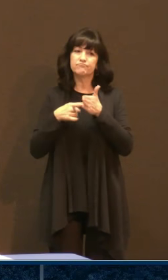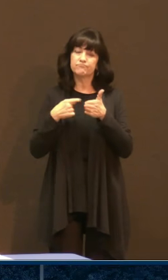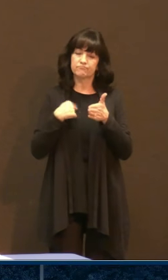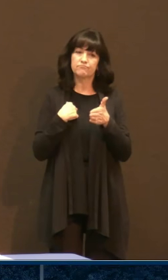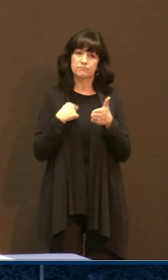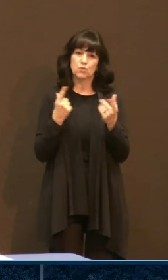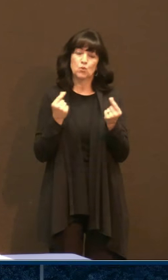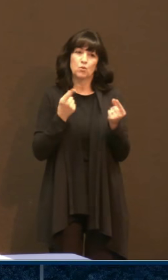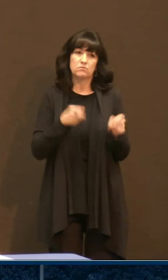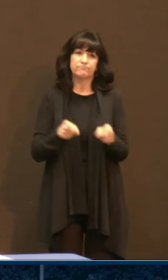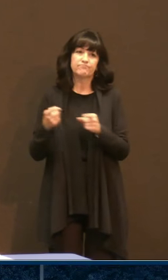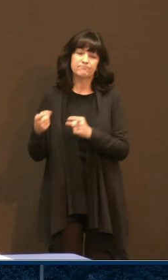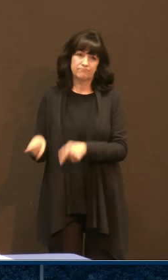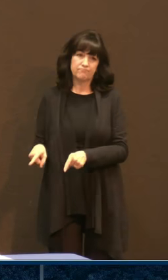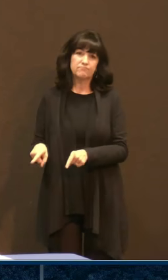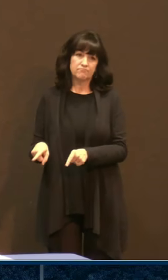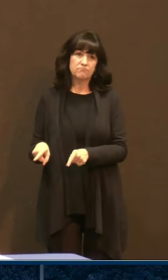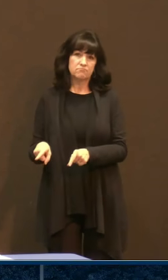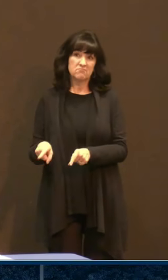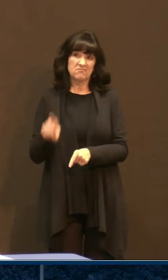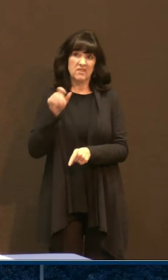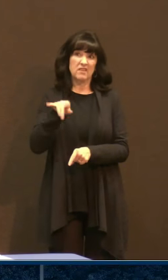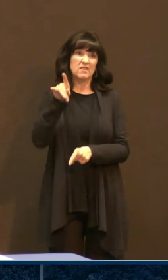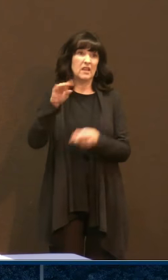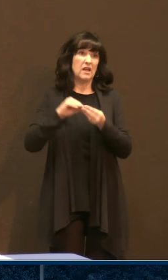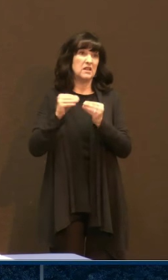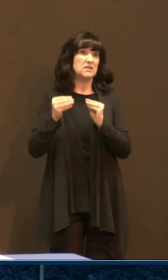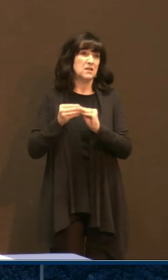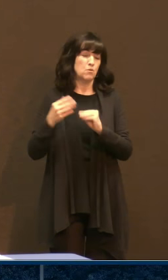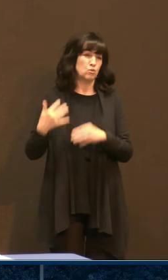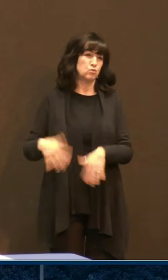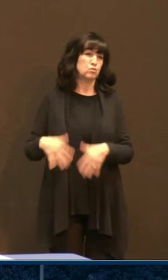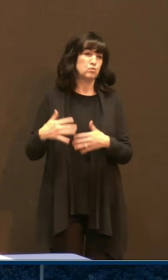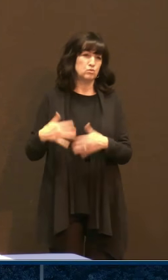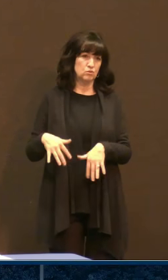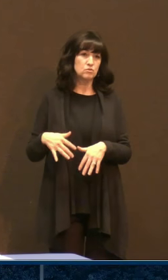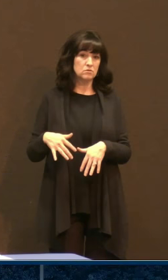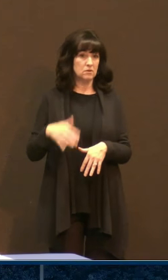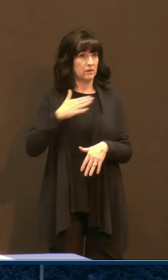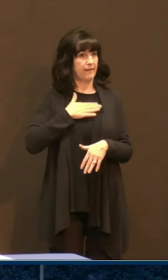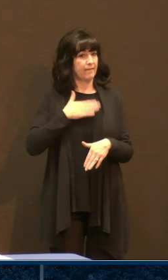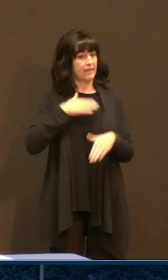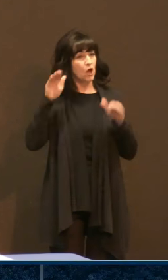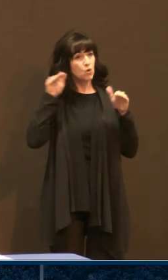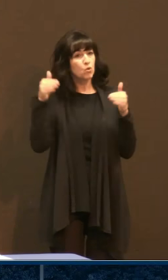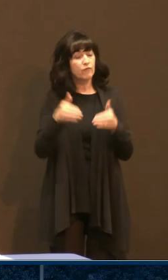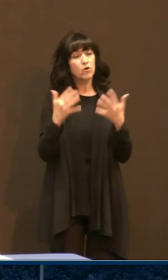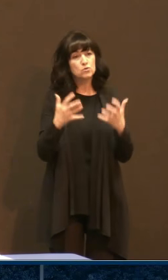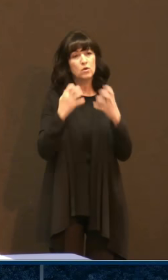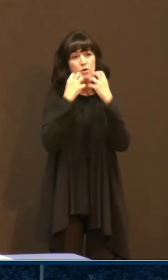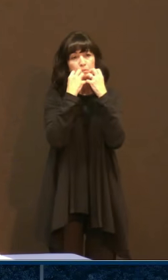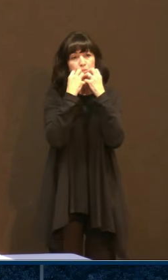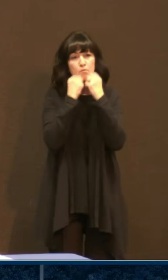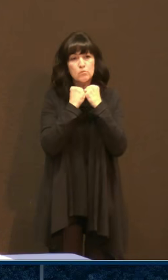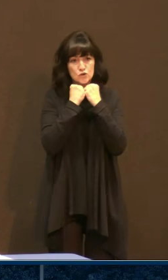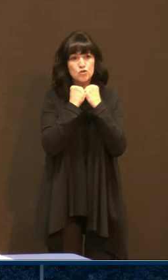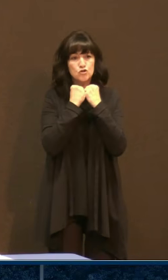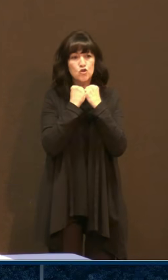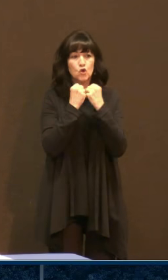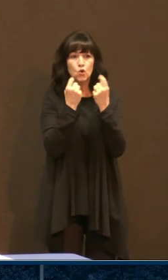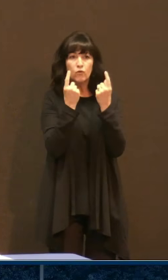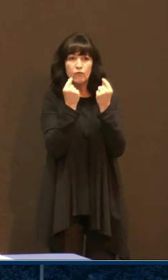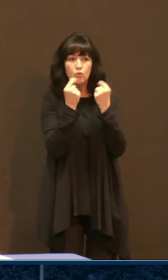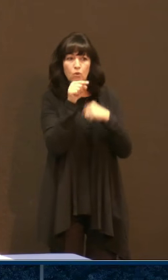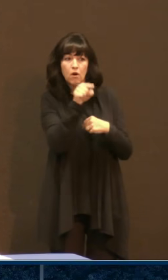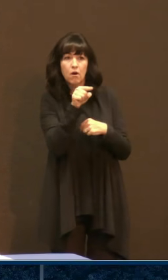ill, and it gives us a way of doing that. And that's been our focus kind of all along: preserve the hospital capacity